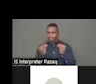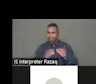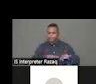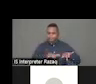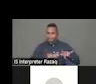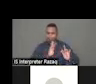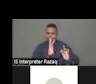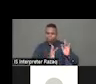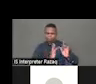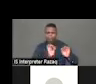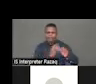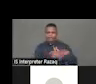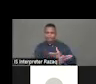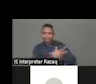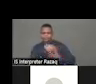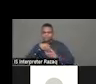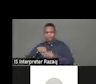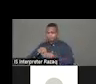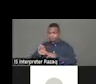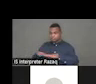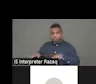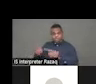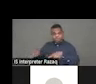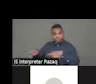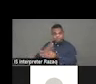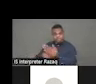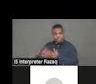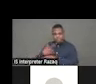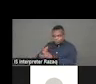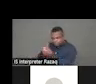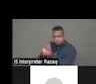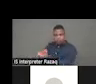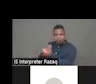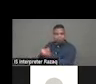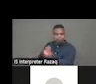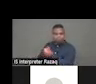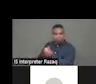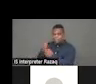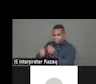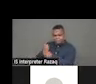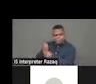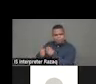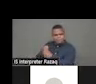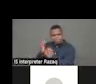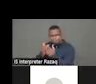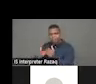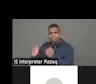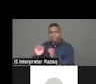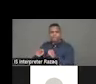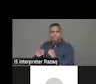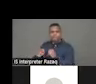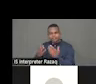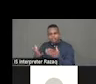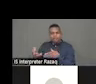on computer to easily create more visual teaching and learning materials, such